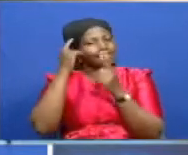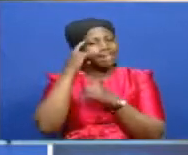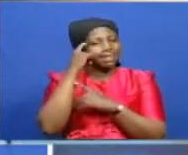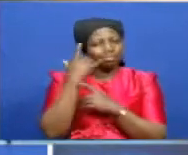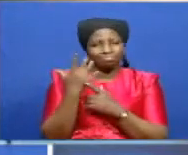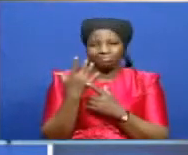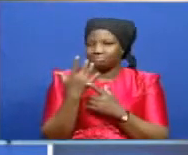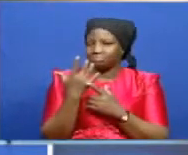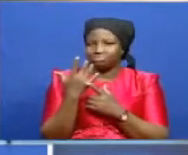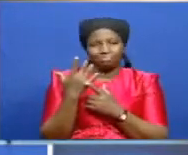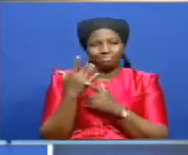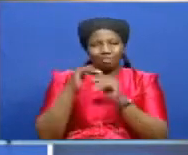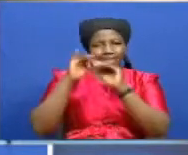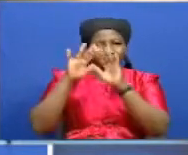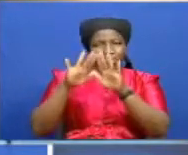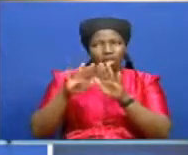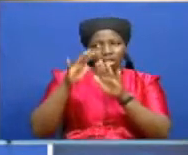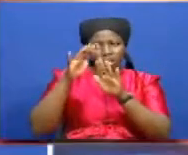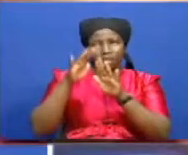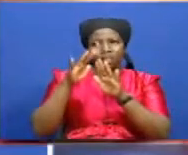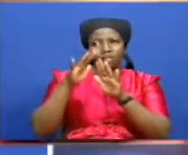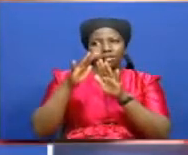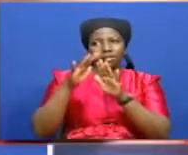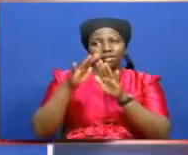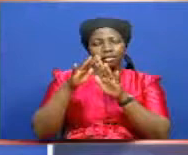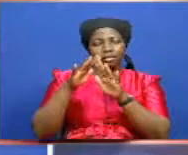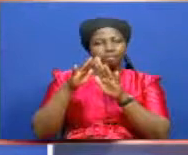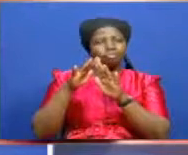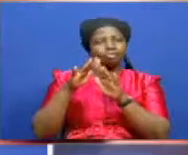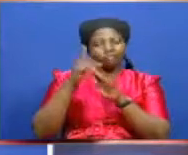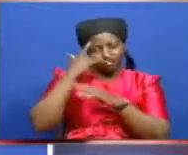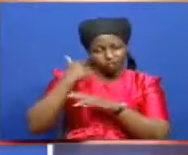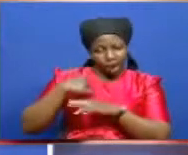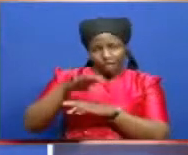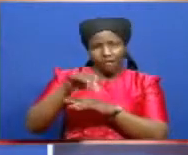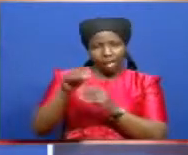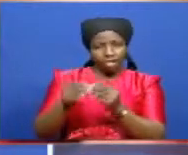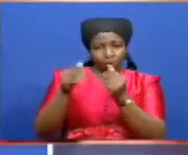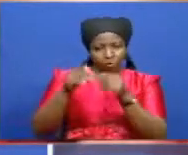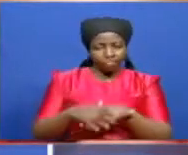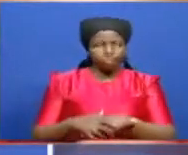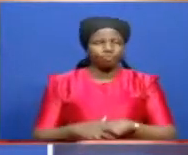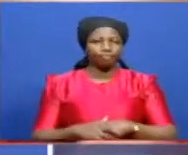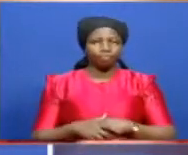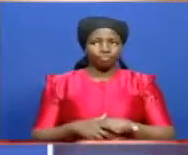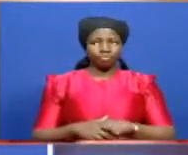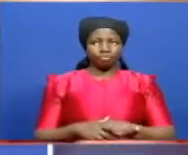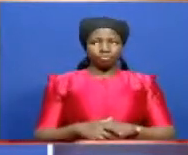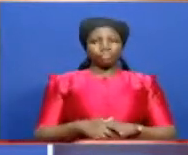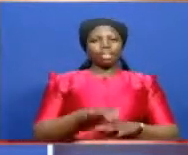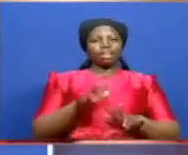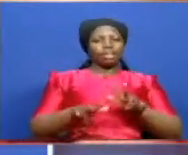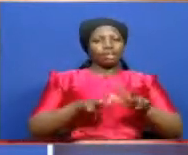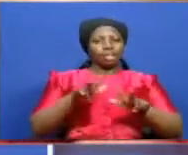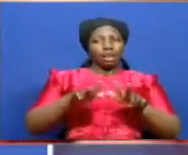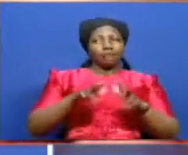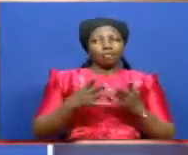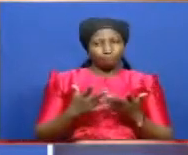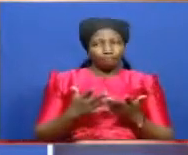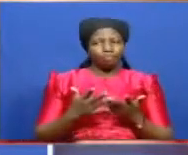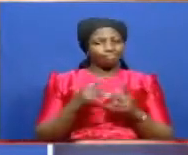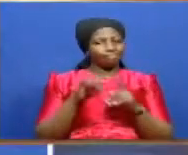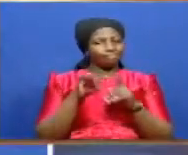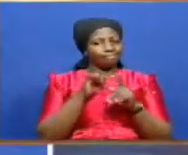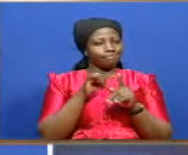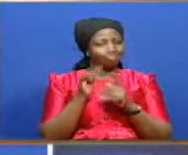will be difficult for us to find a solution. The Kirinyaga County Executive took the legal battle over the contentious allocation to the High